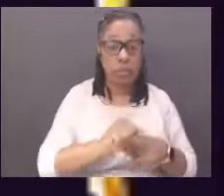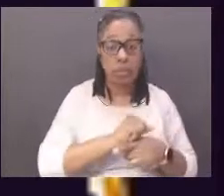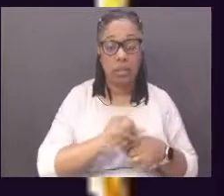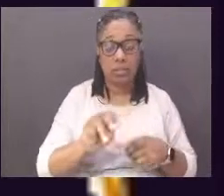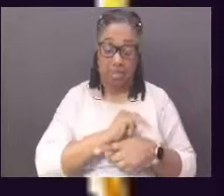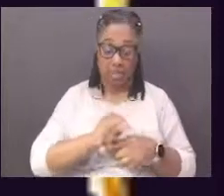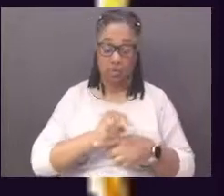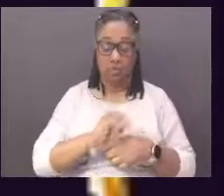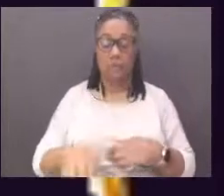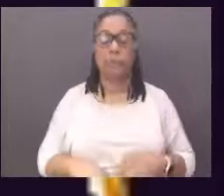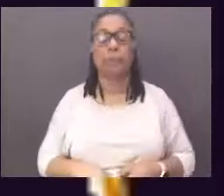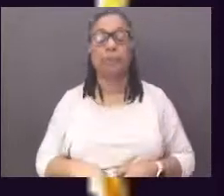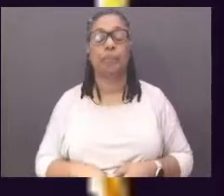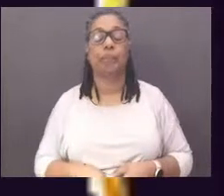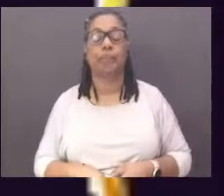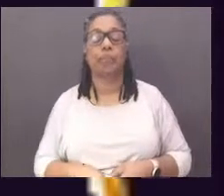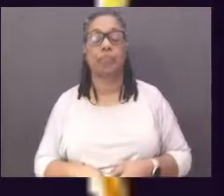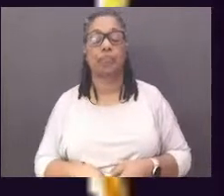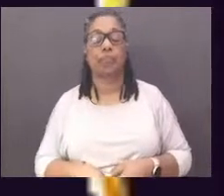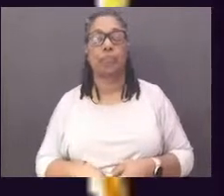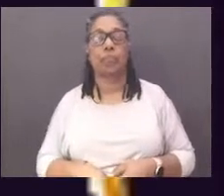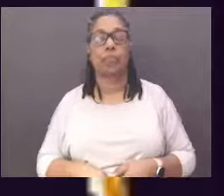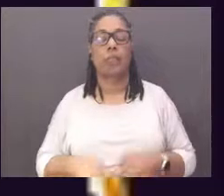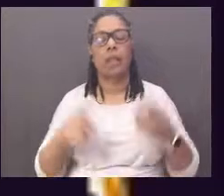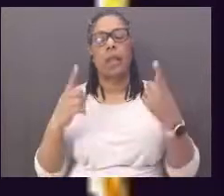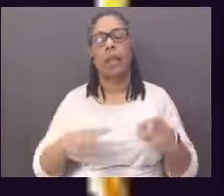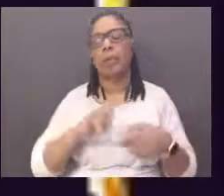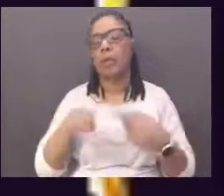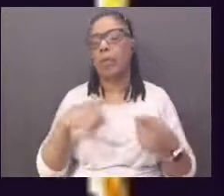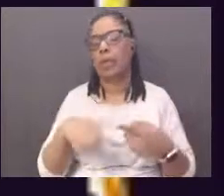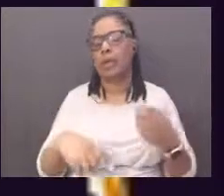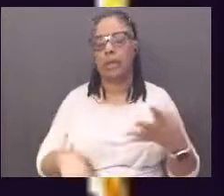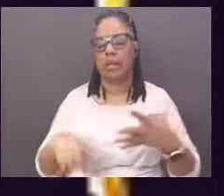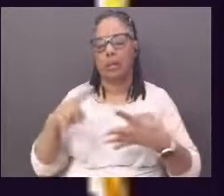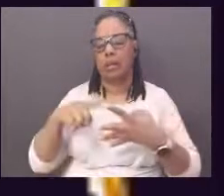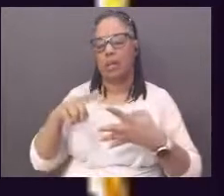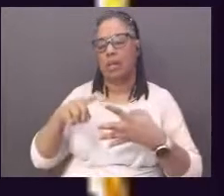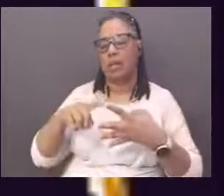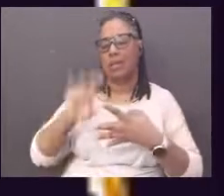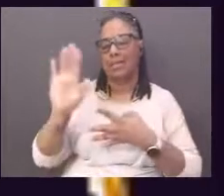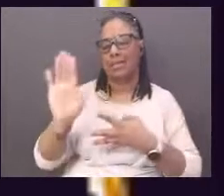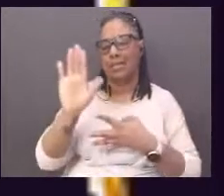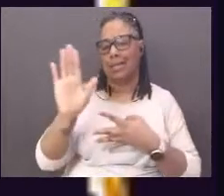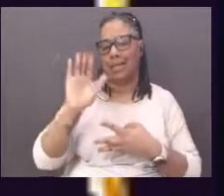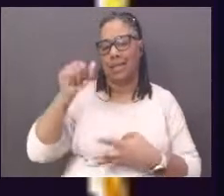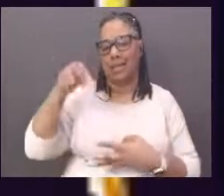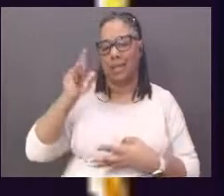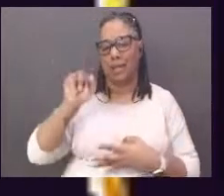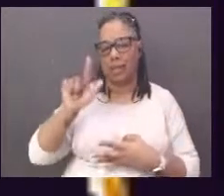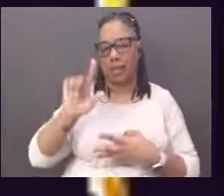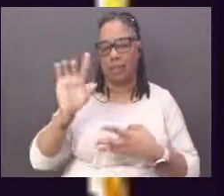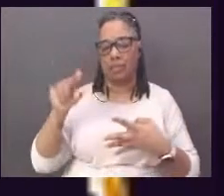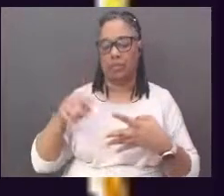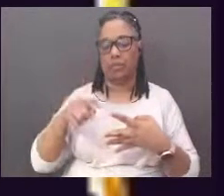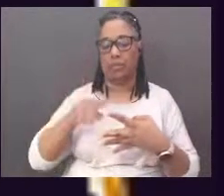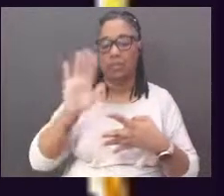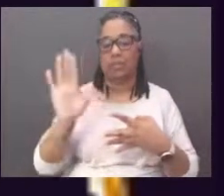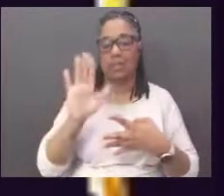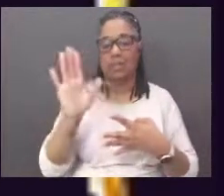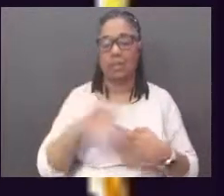place on the first Sunday at 5 p.m. We're looking forward to our couples ministry at that